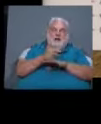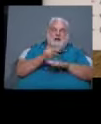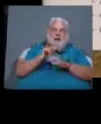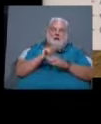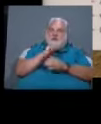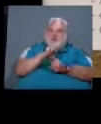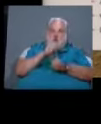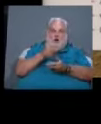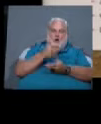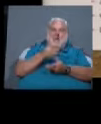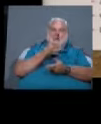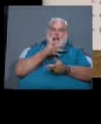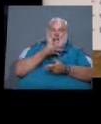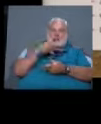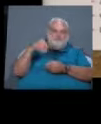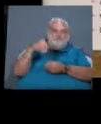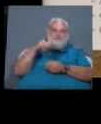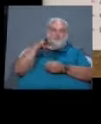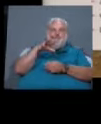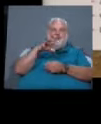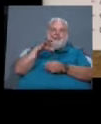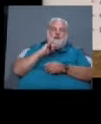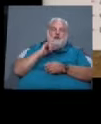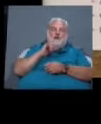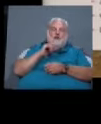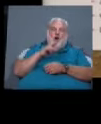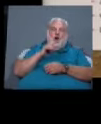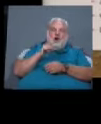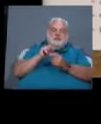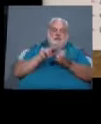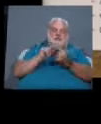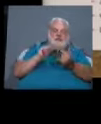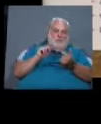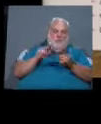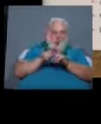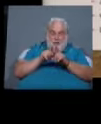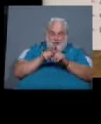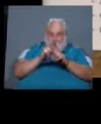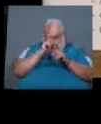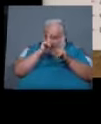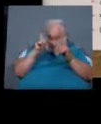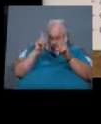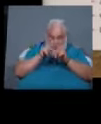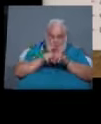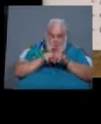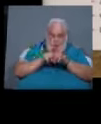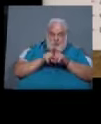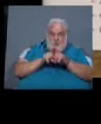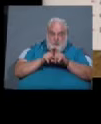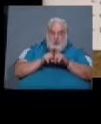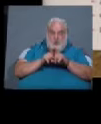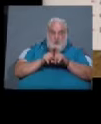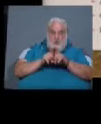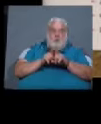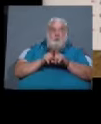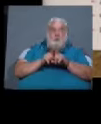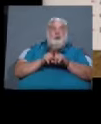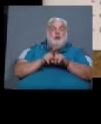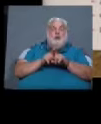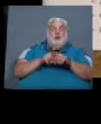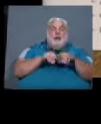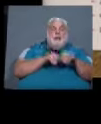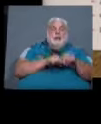cause headlights to show into their backyards and those kind of things. We also agreed to increase the density of the